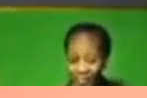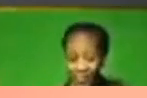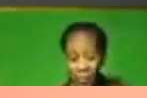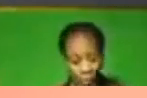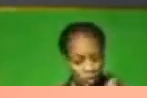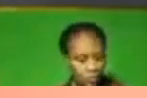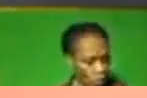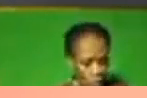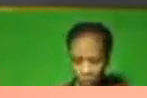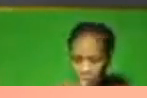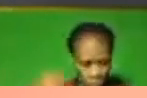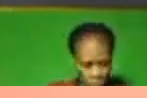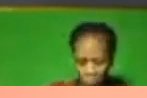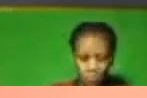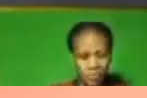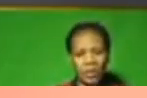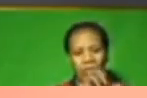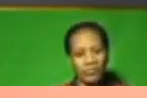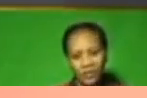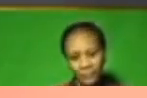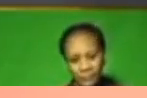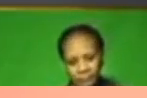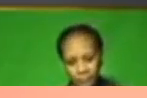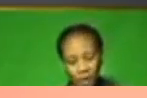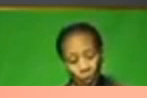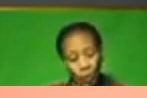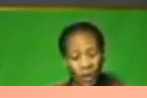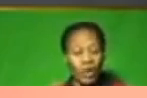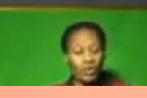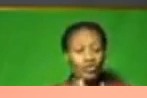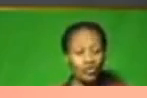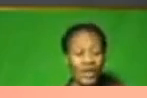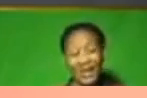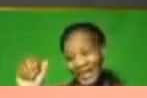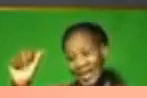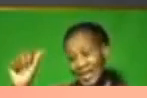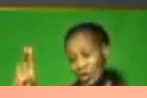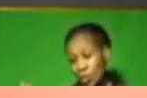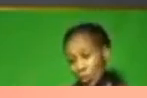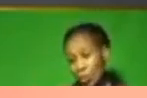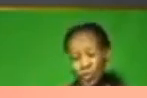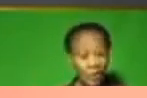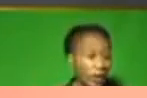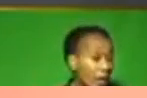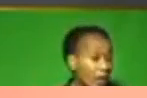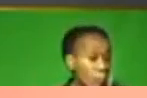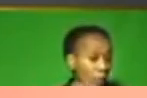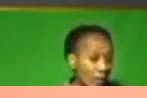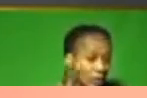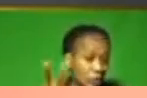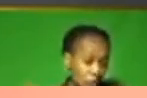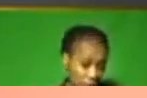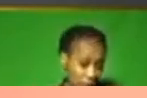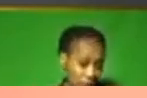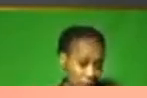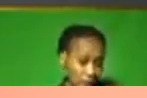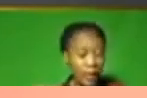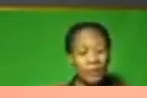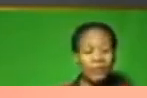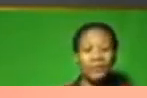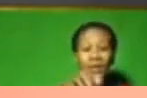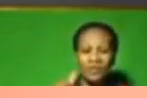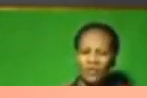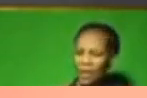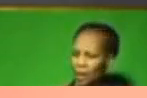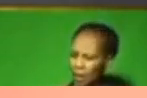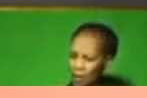initiatives. During our chairship of the African Union in 2020, South Africa was